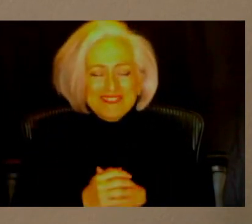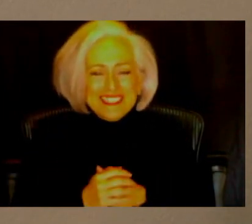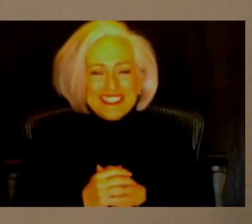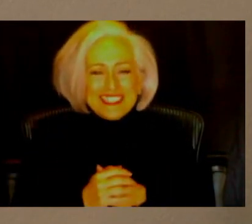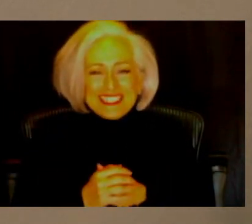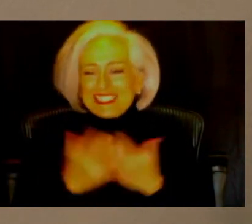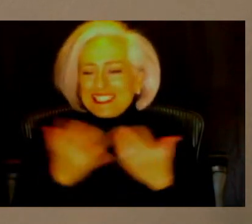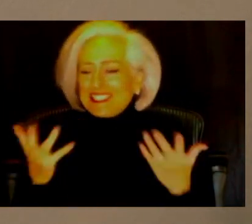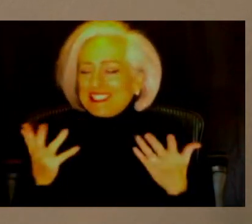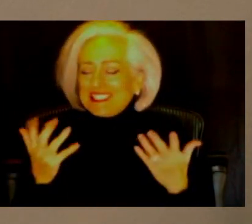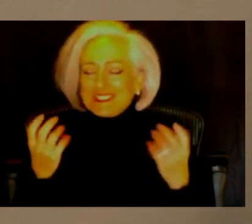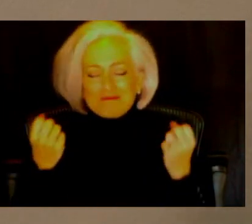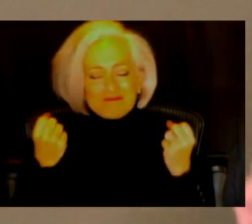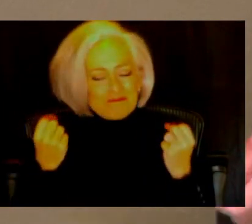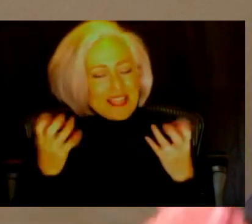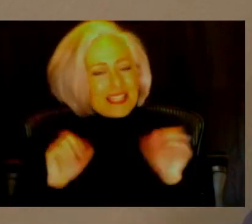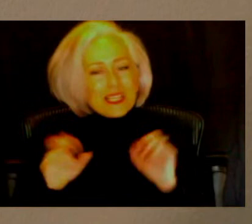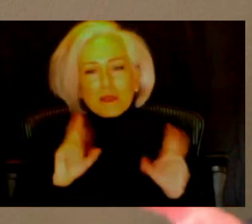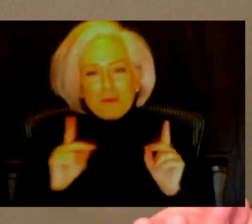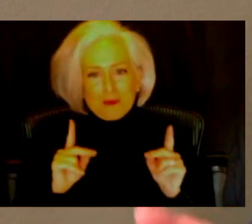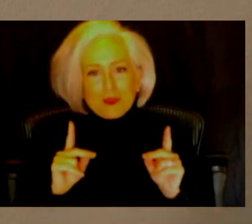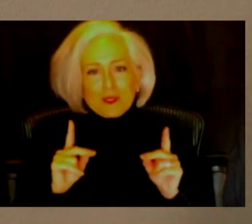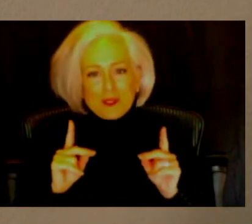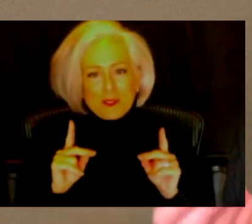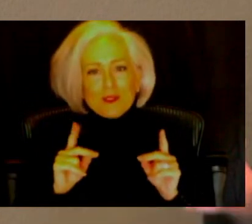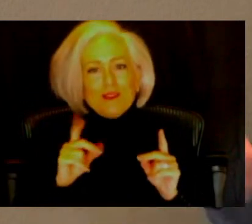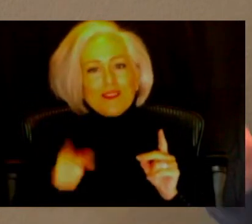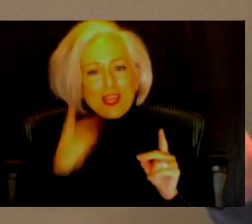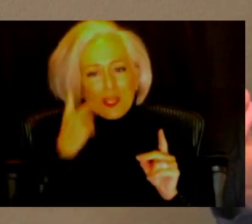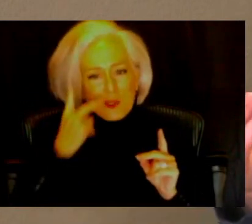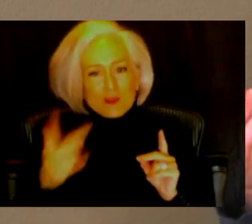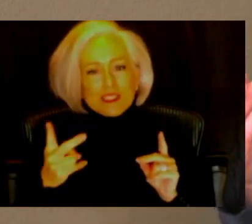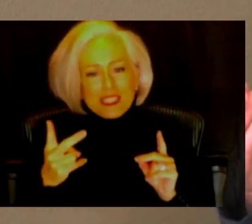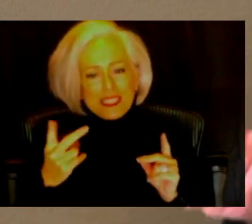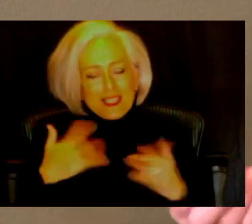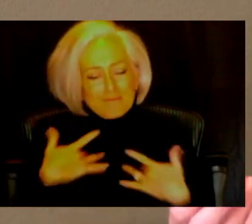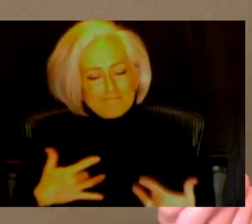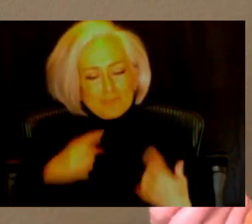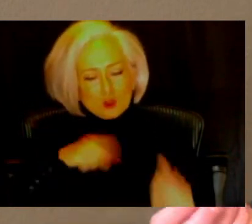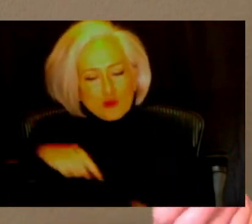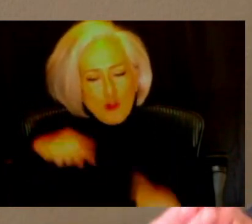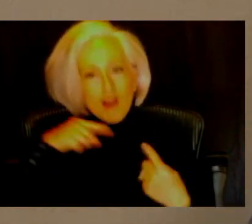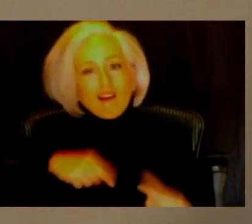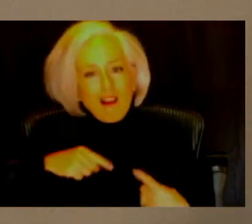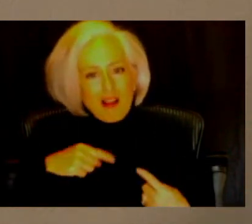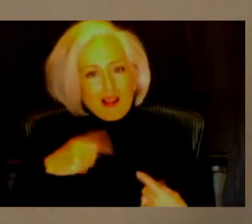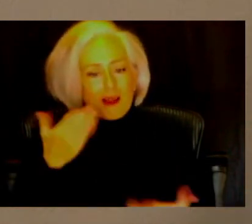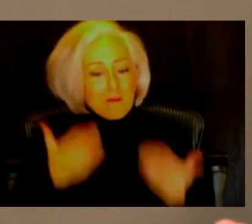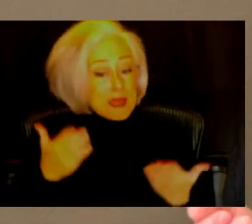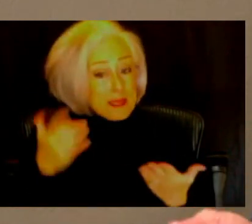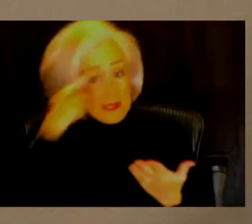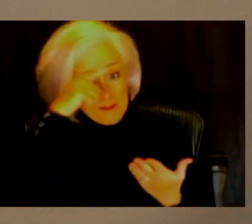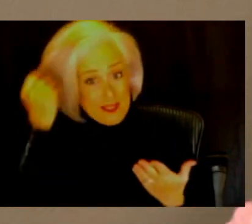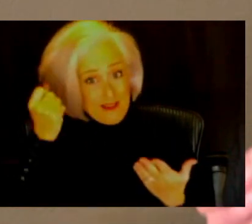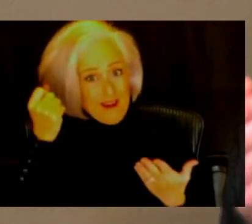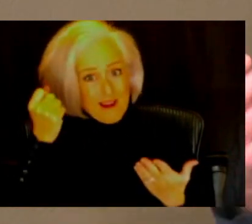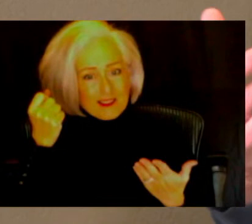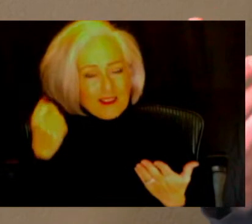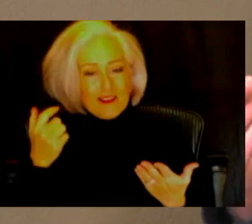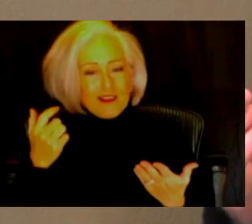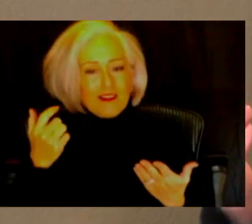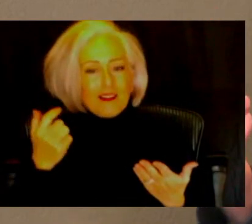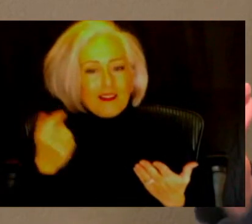lot of people that you see that are struggling, maybe it's because they've been let down by other